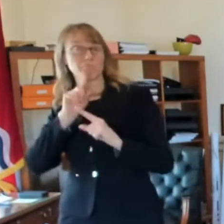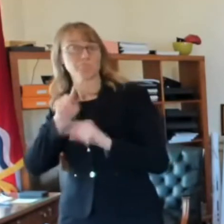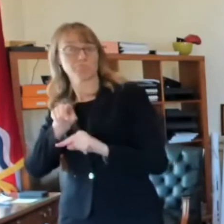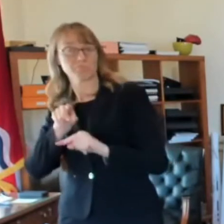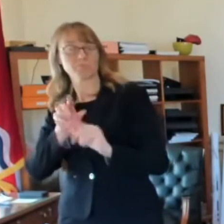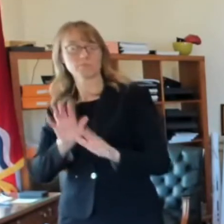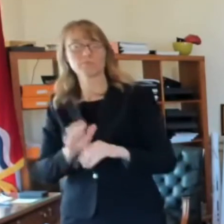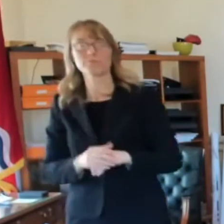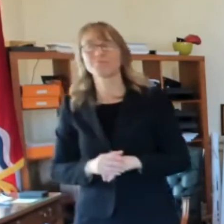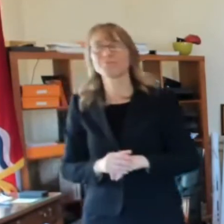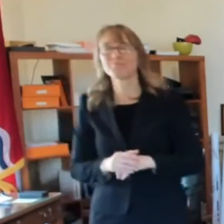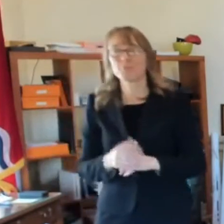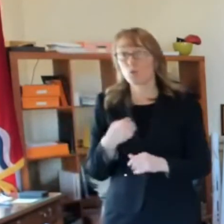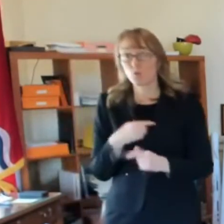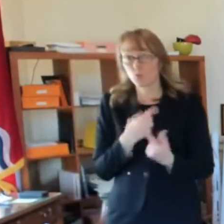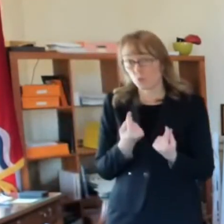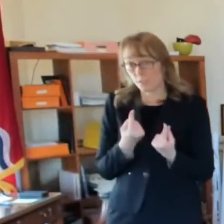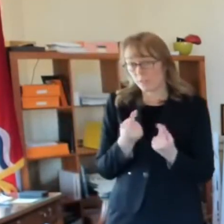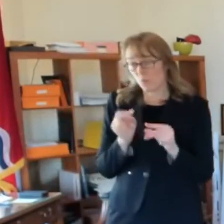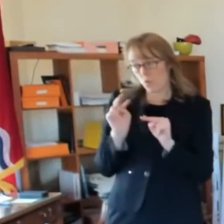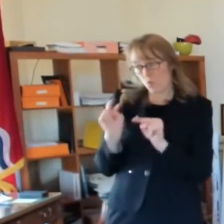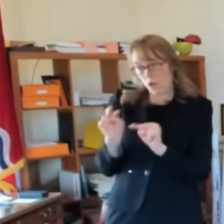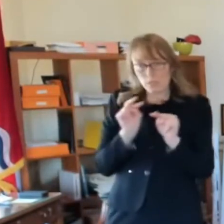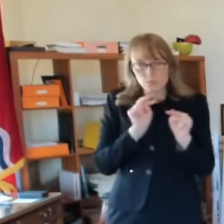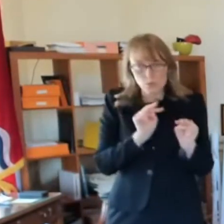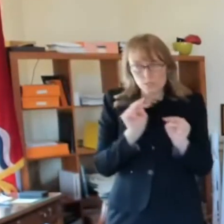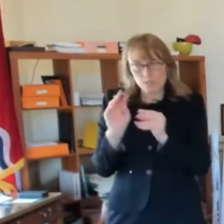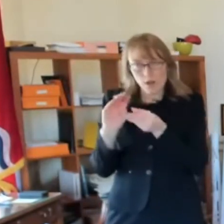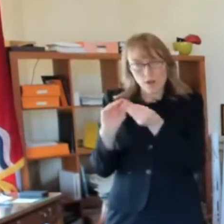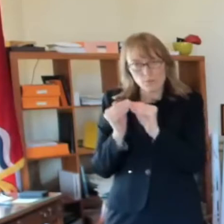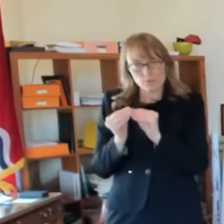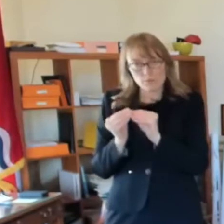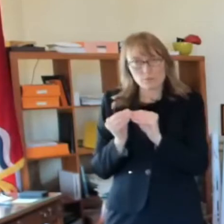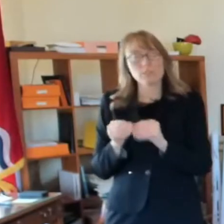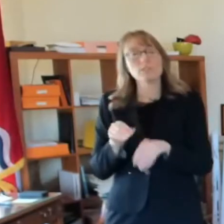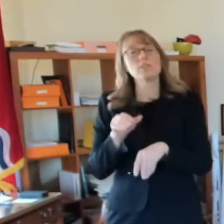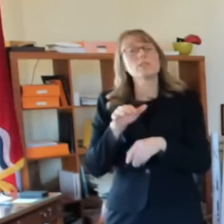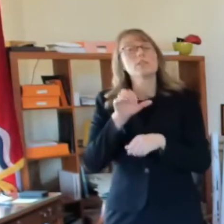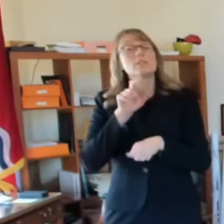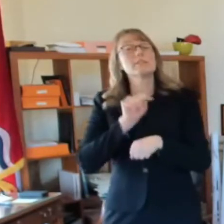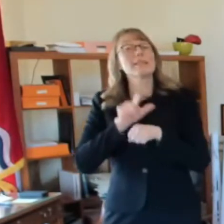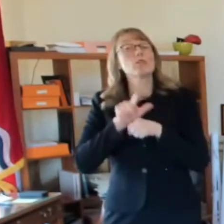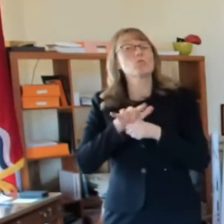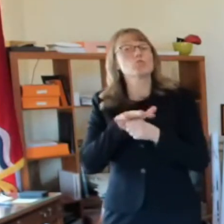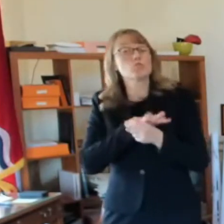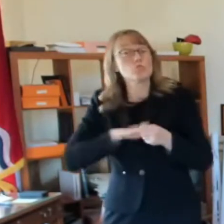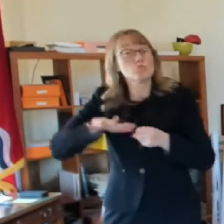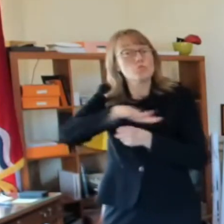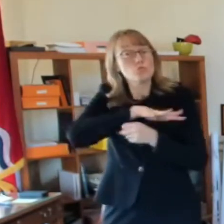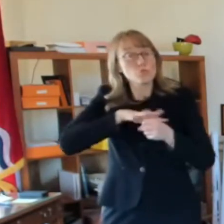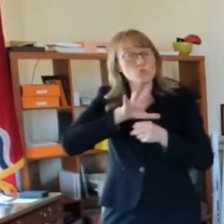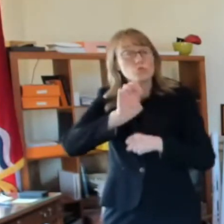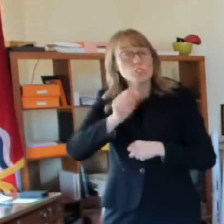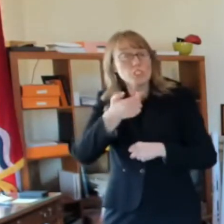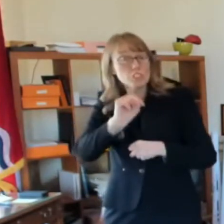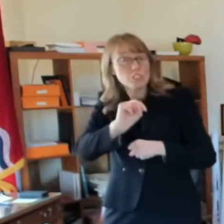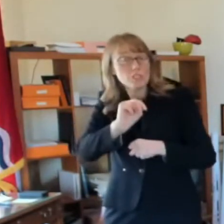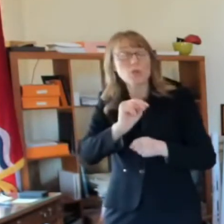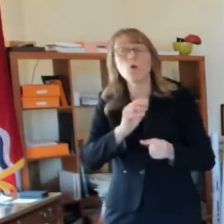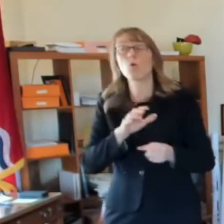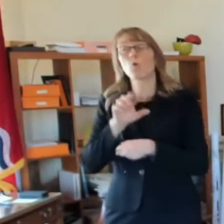would trigger additional restrictions in the city of St. Louis? What we're doing, Jeff, is we're keeping an